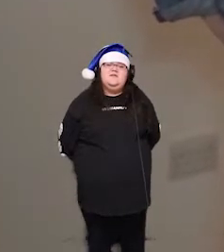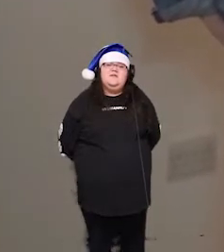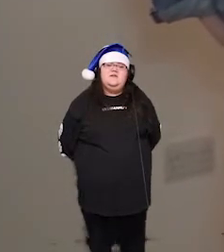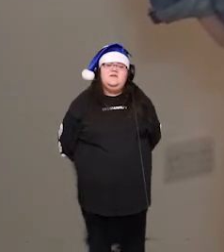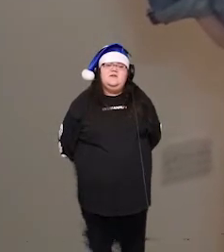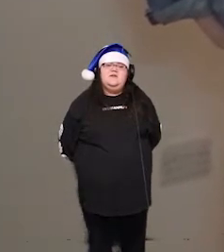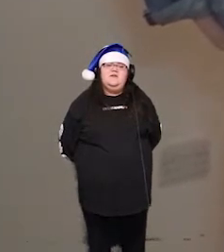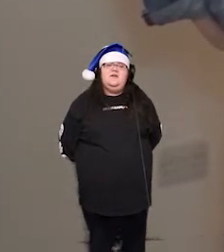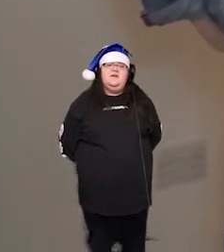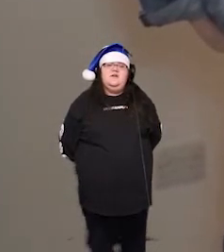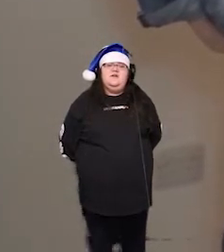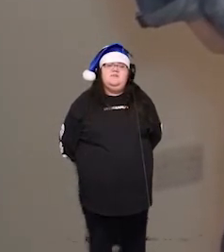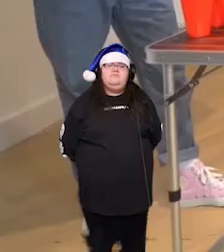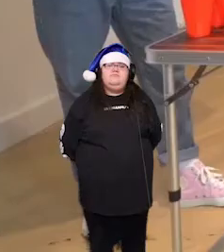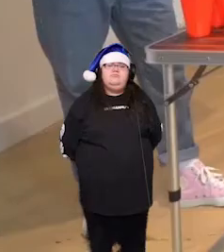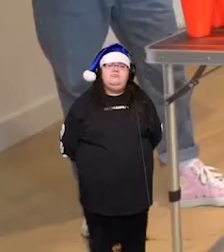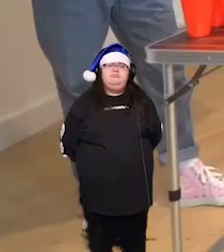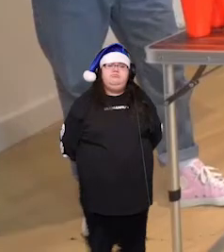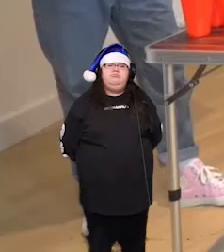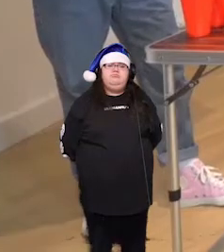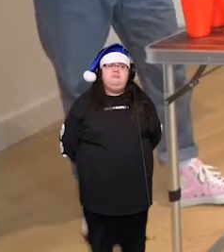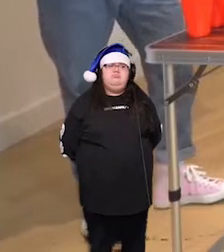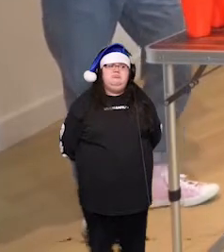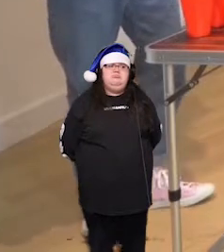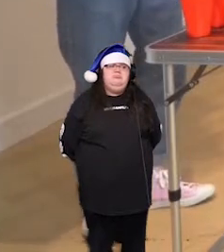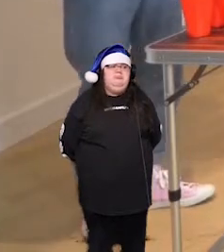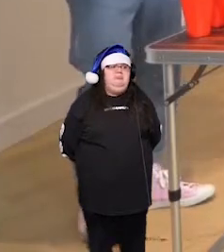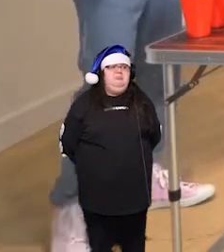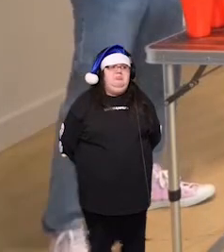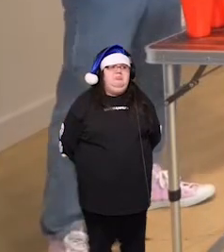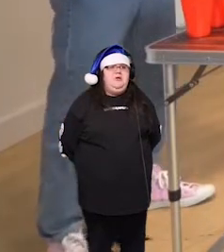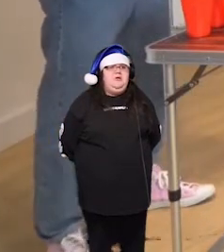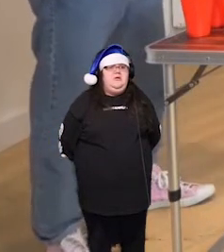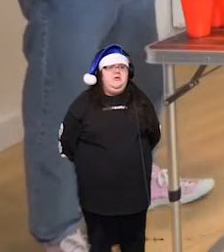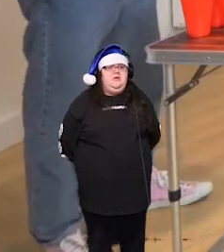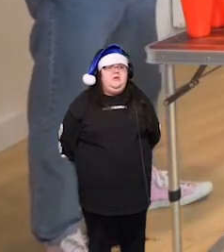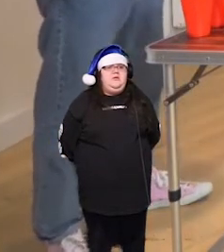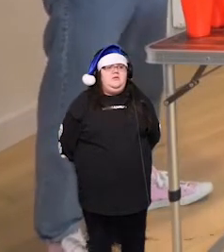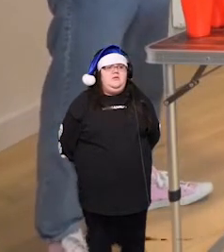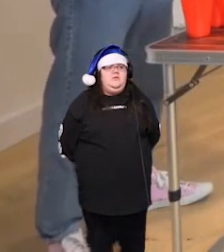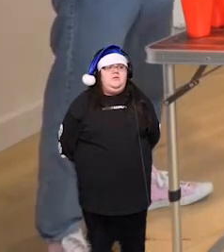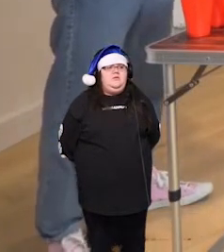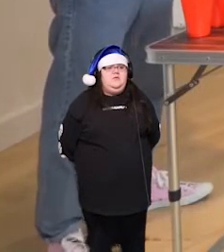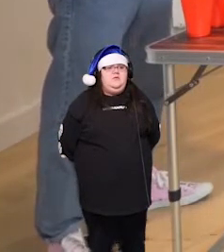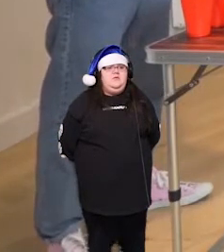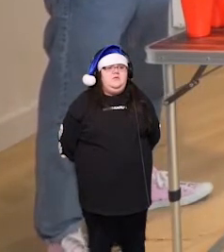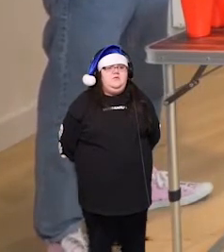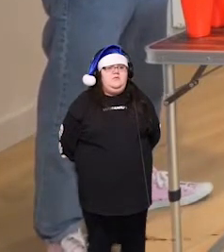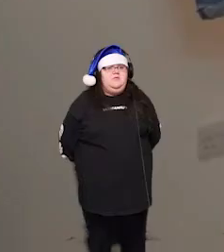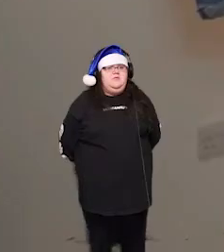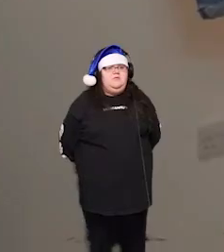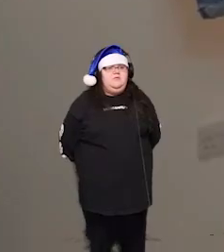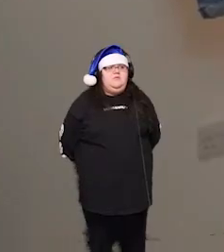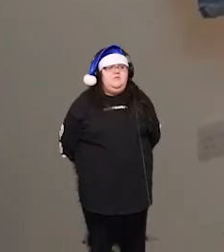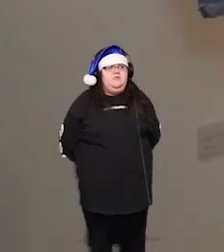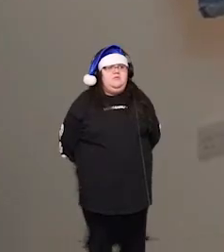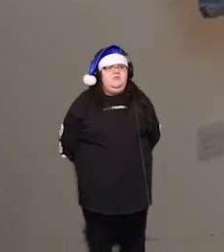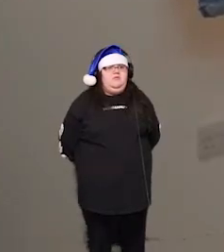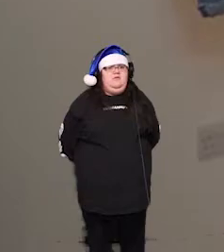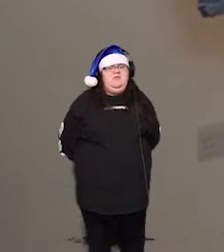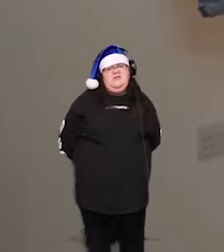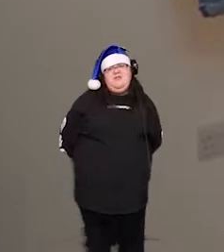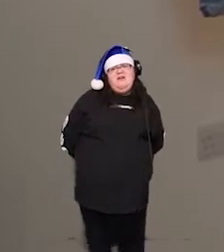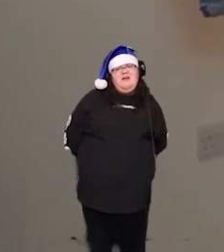fetish? So if you go to the doctors and you go, look, I just love feet, they're going to go, oh, you've got...